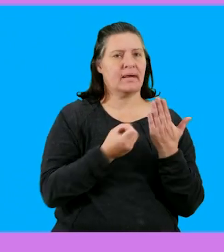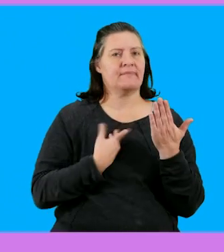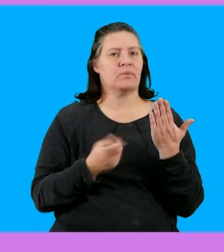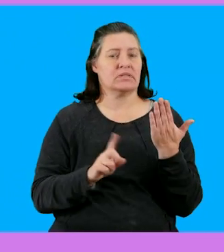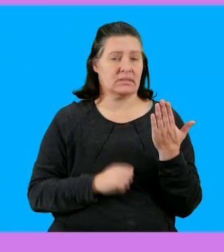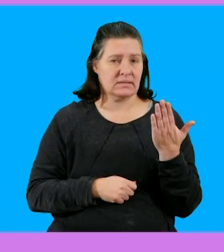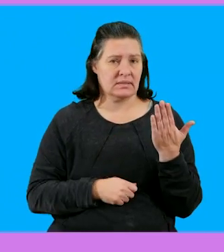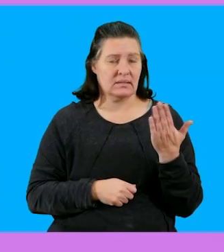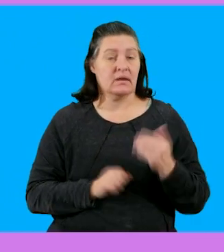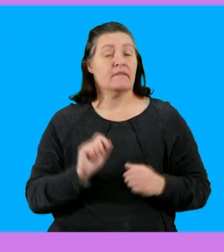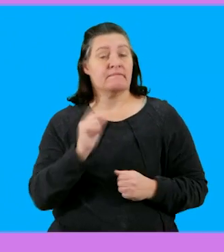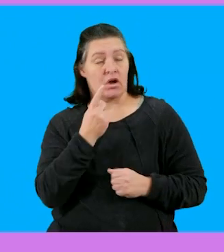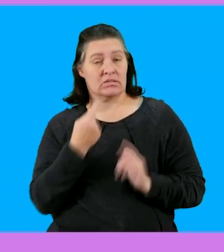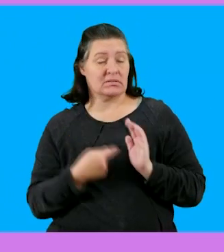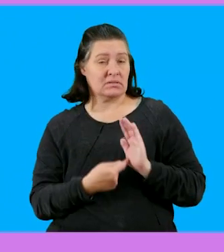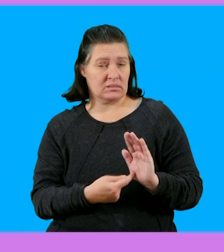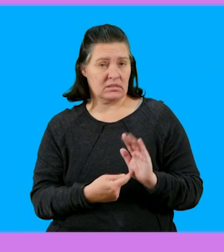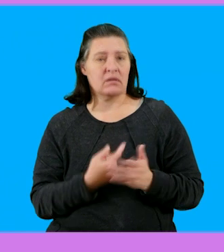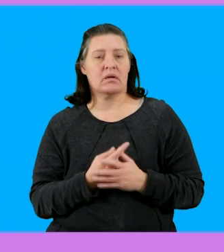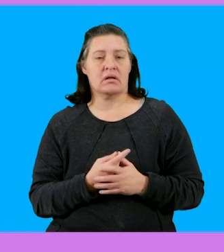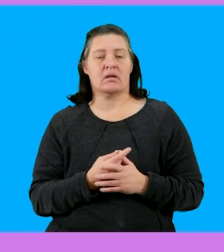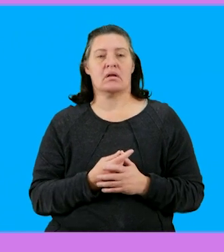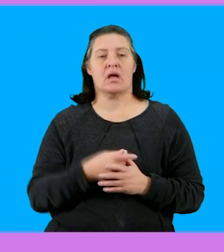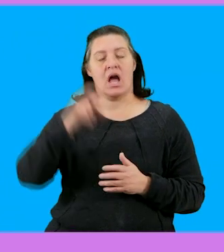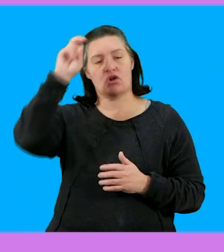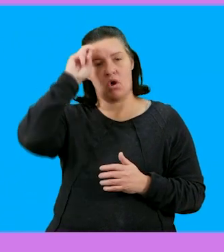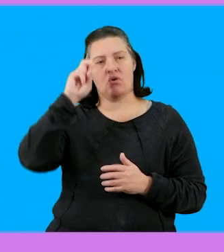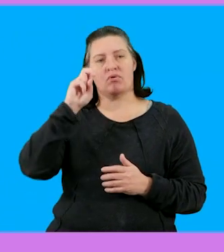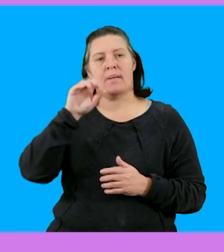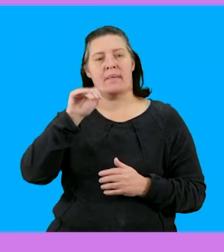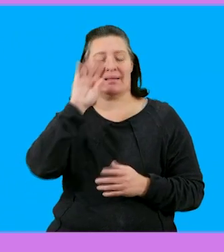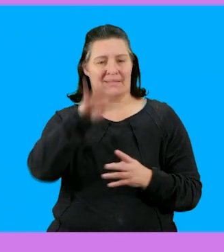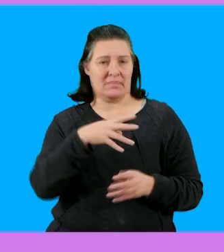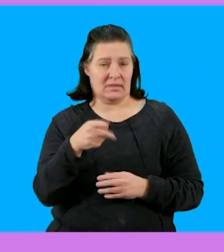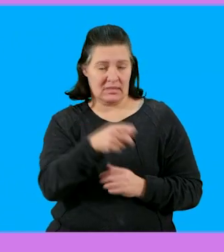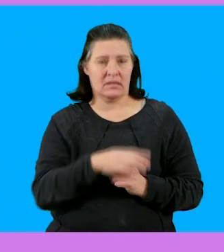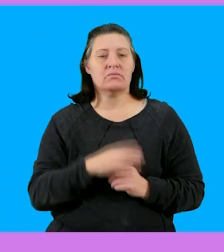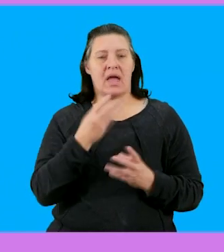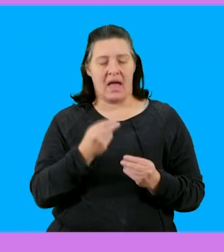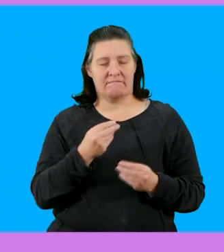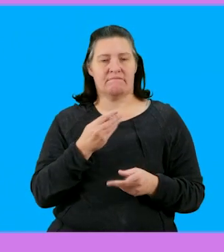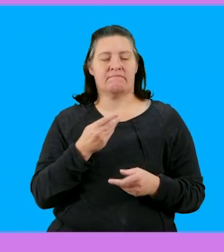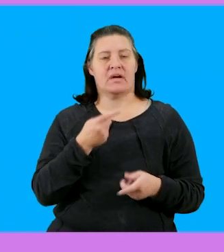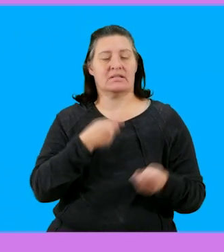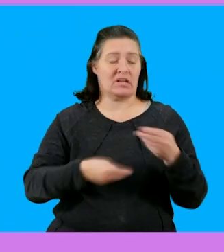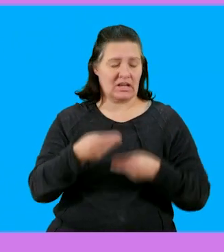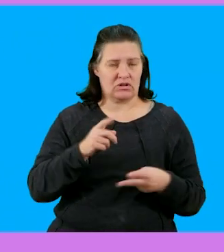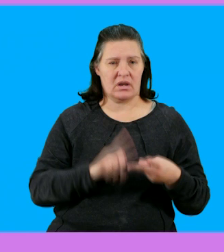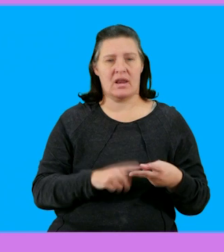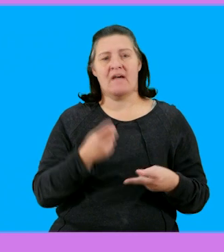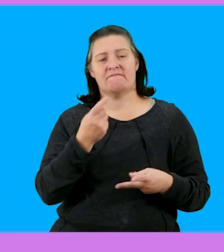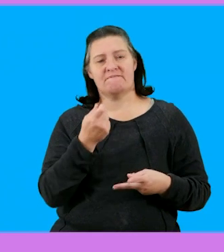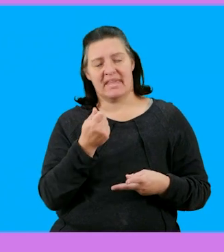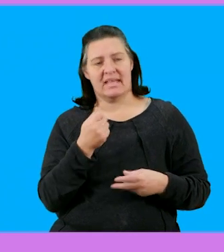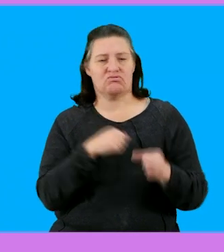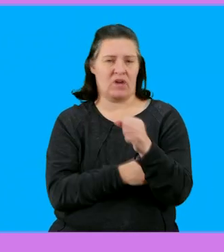us. So first here is indicated that this is Crown Bank fee table. Then we have our transaction and we